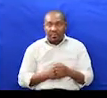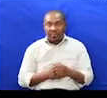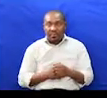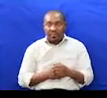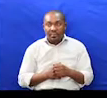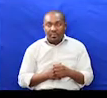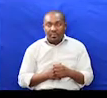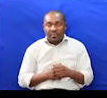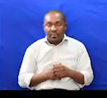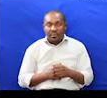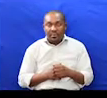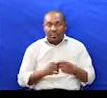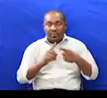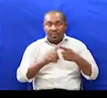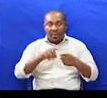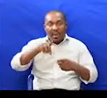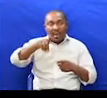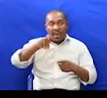are proton